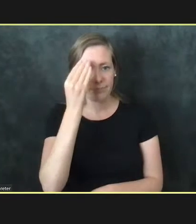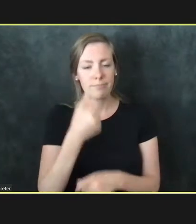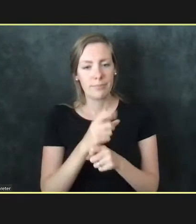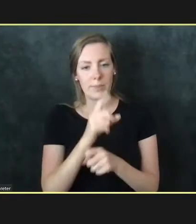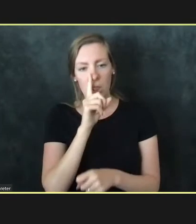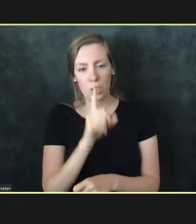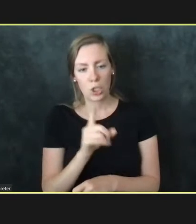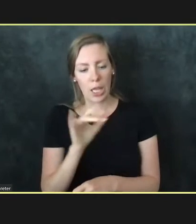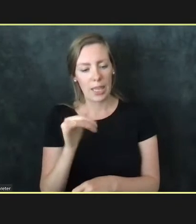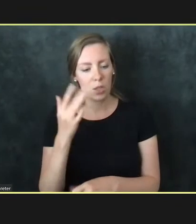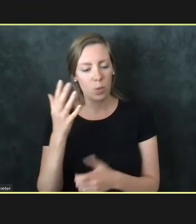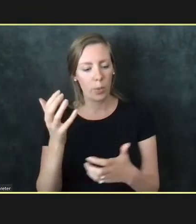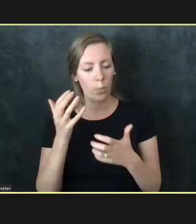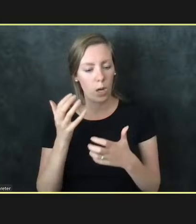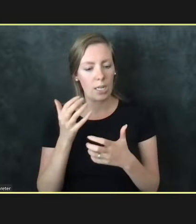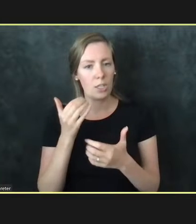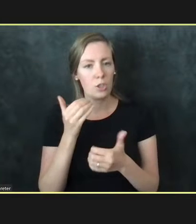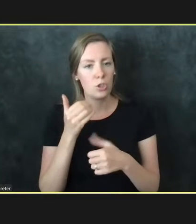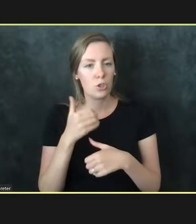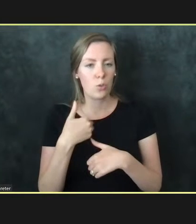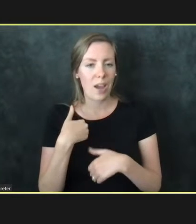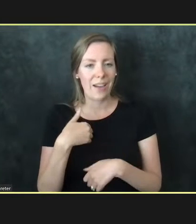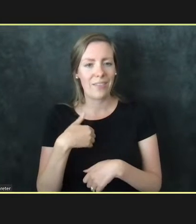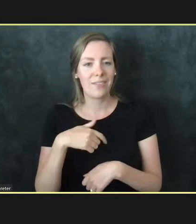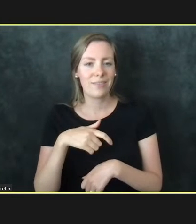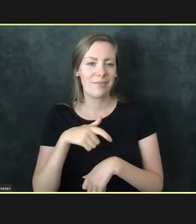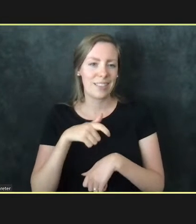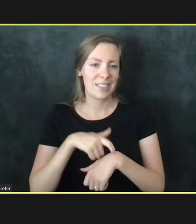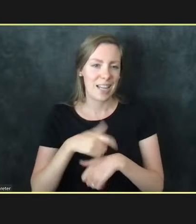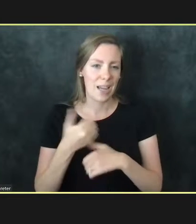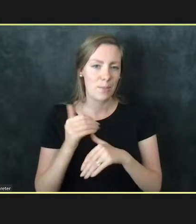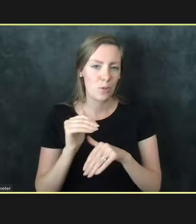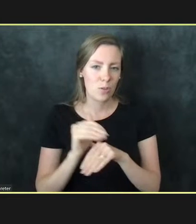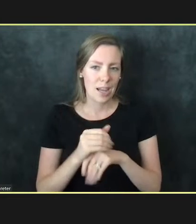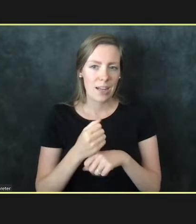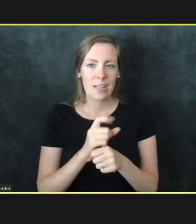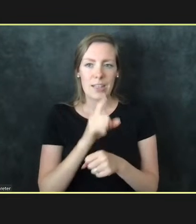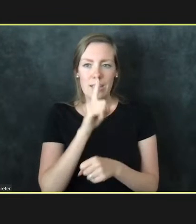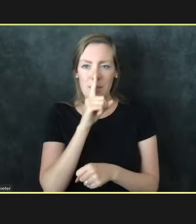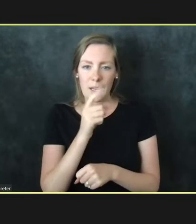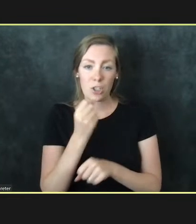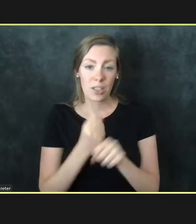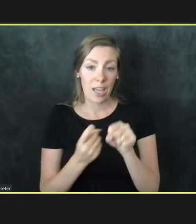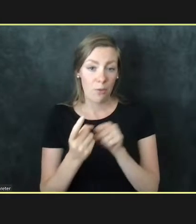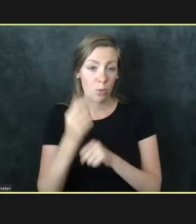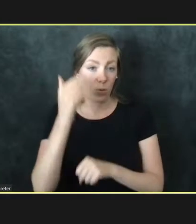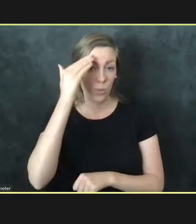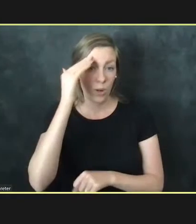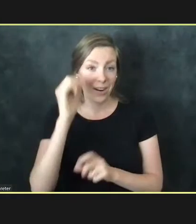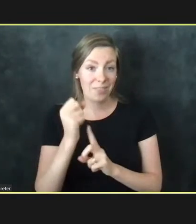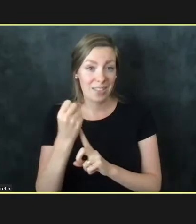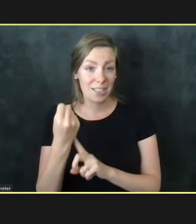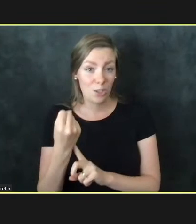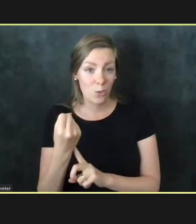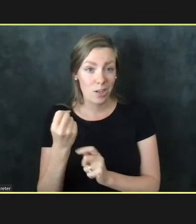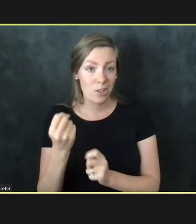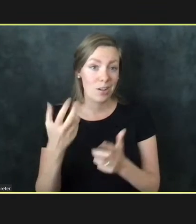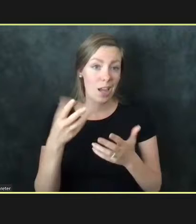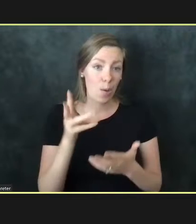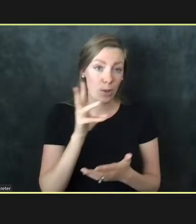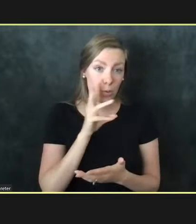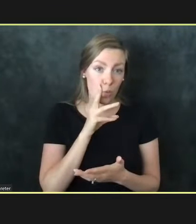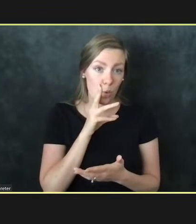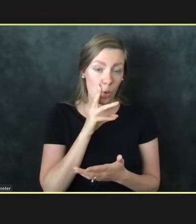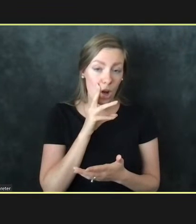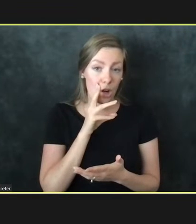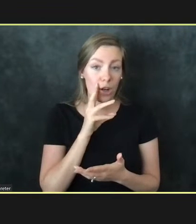why we wanted to have this town hall meeting tonight to make sure Ah, everyone was aware of the tenemos que situation, asegurar que how much water was